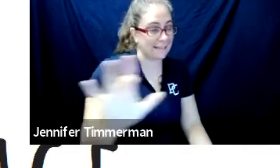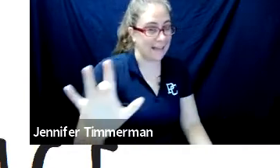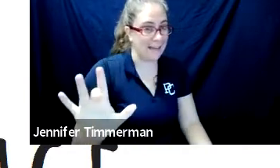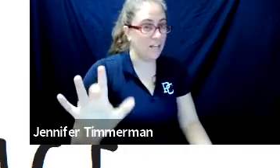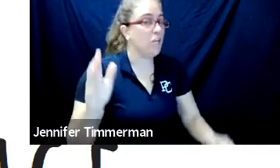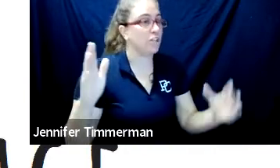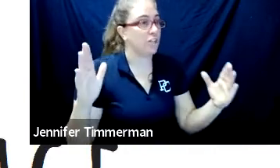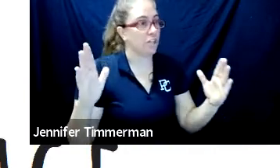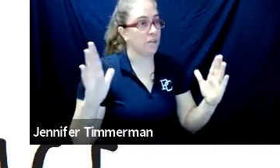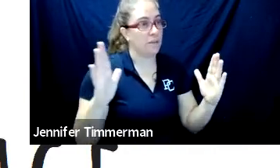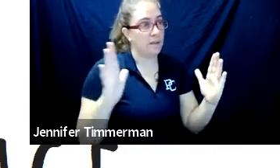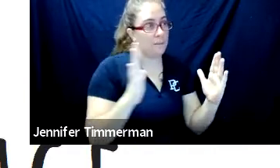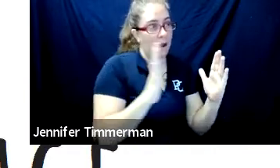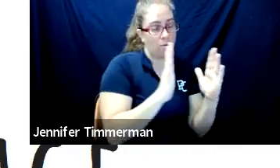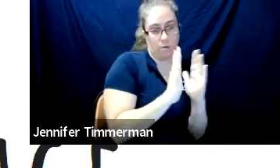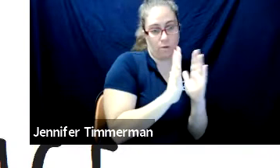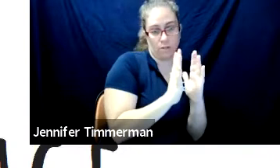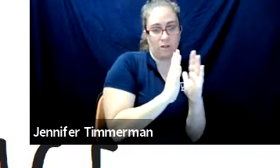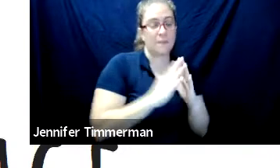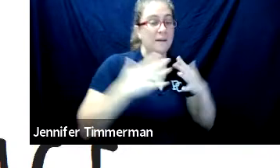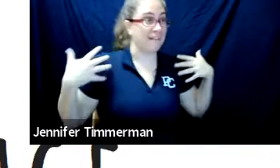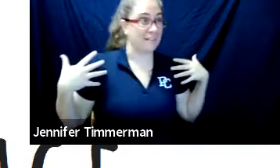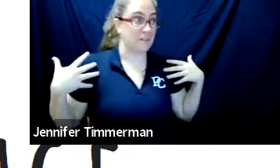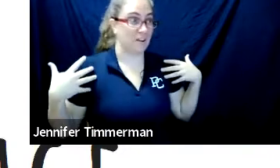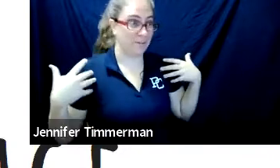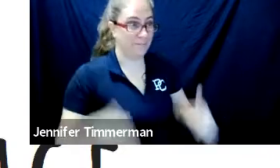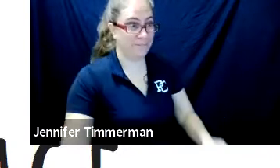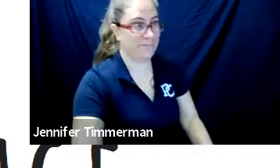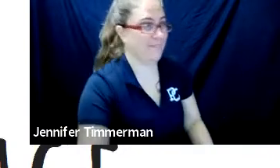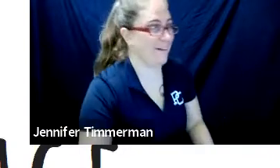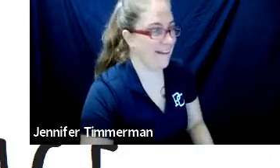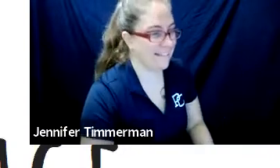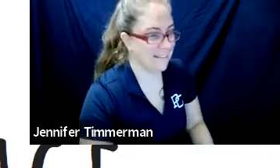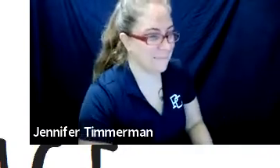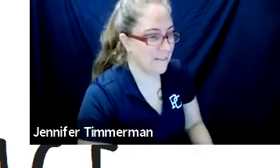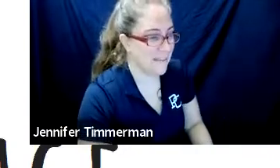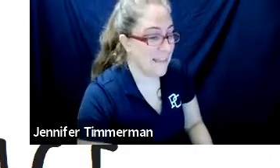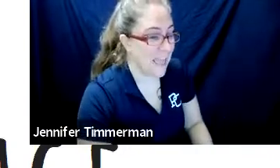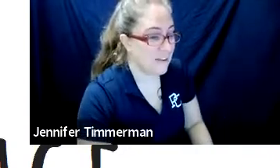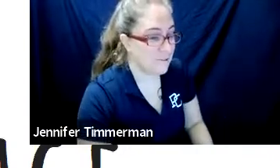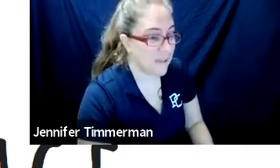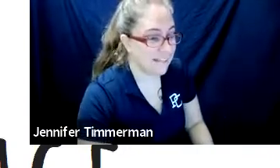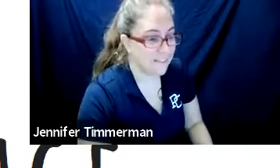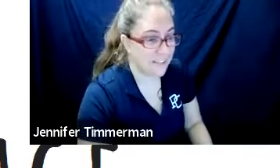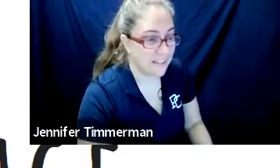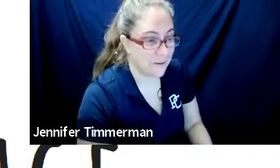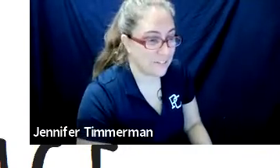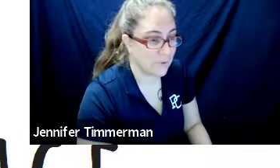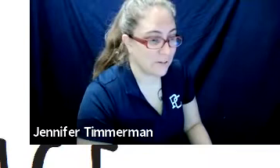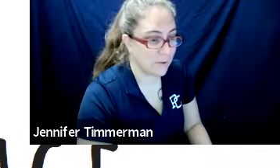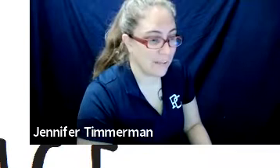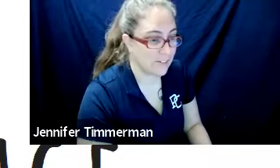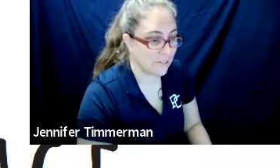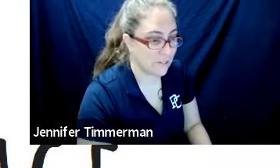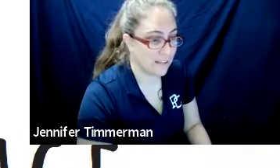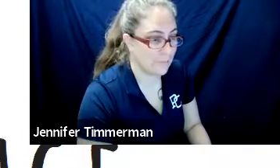side to side so that you can make my PowerPoint smaller and my face bigger. Awesome. And if you guys have cameras and you